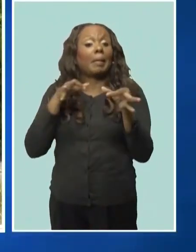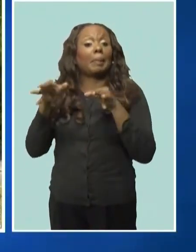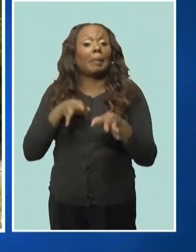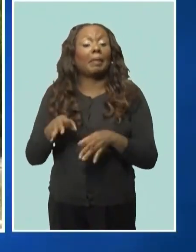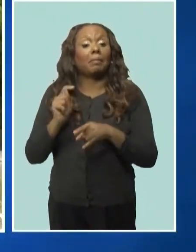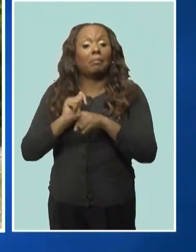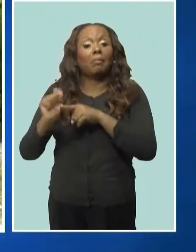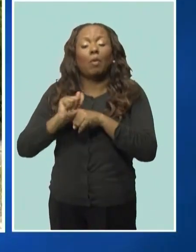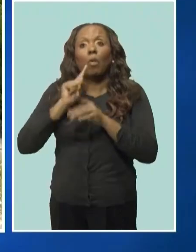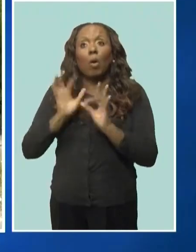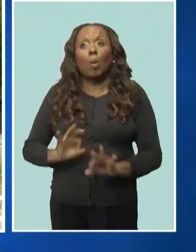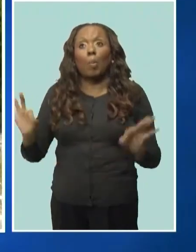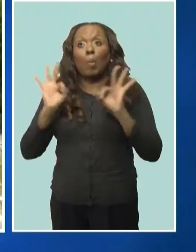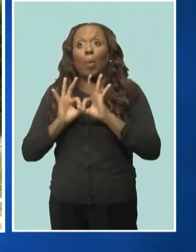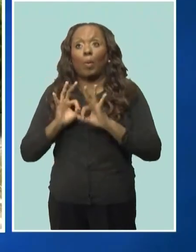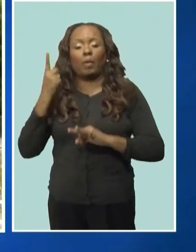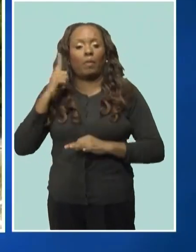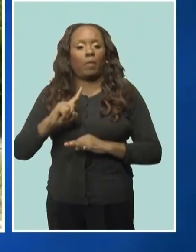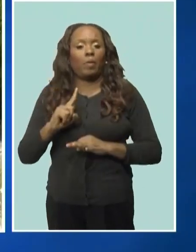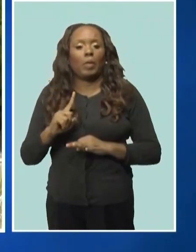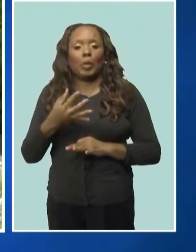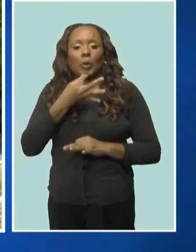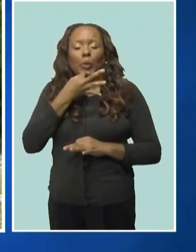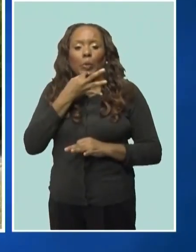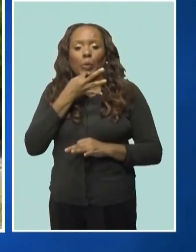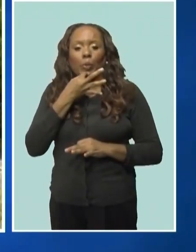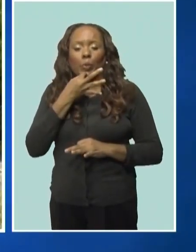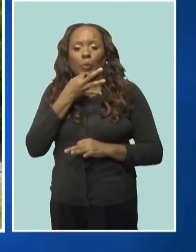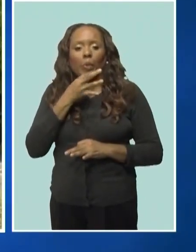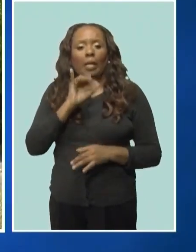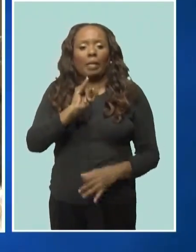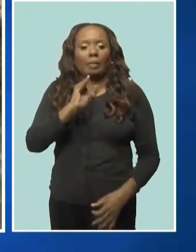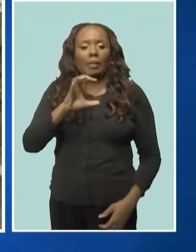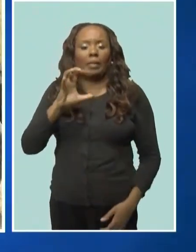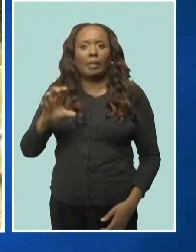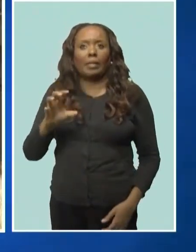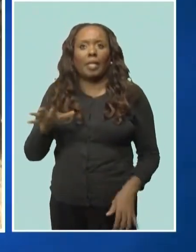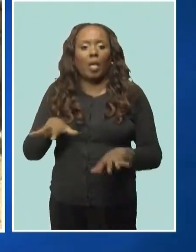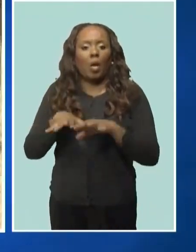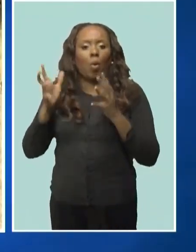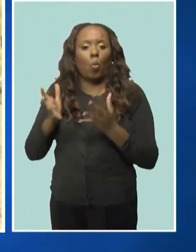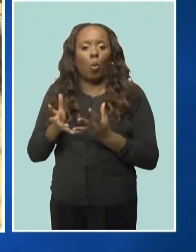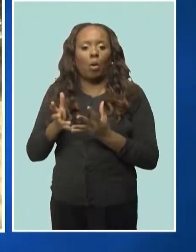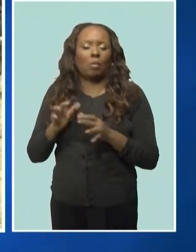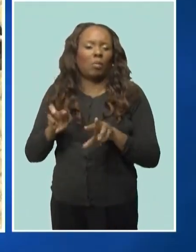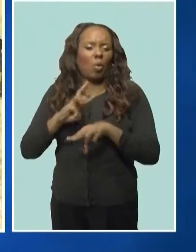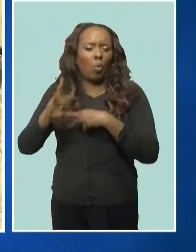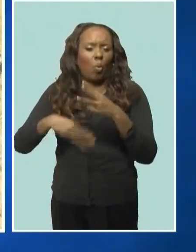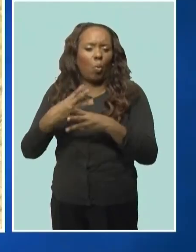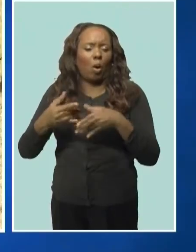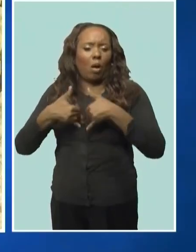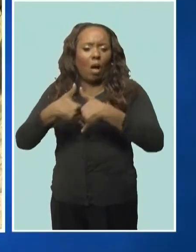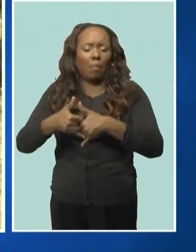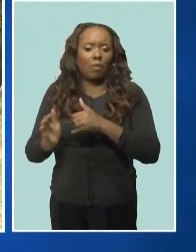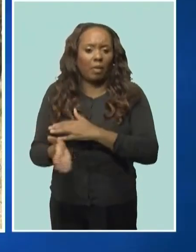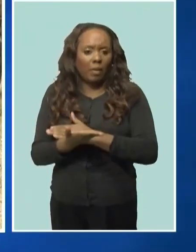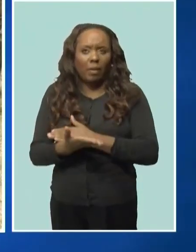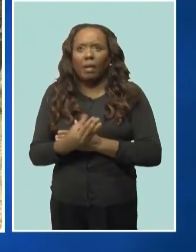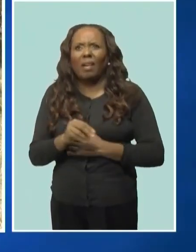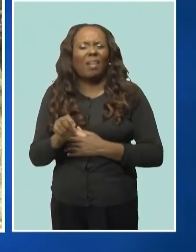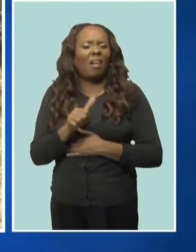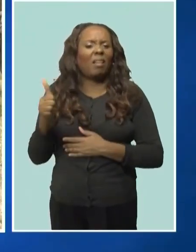is important for the upcoming ICC T20 Men's Cricket World Cup and for other future events hosted in